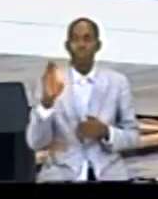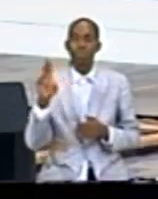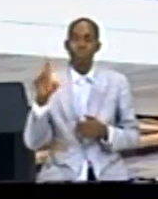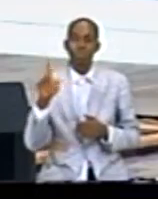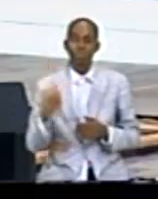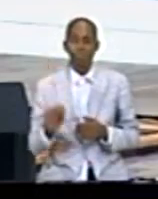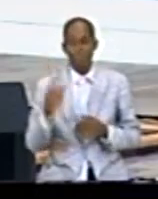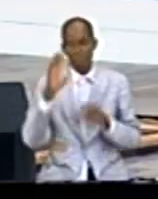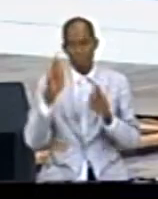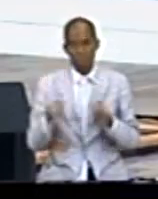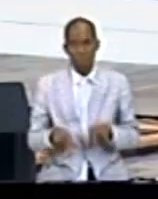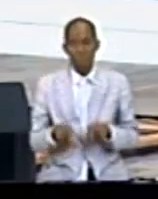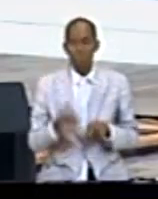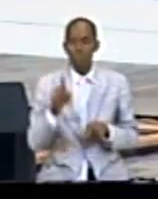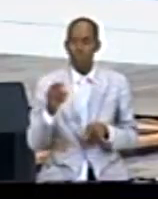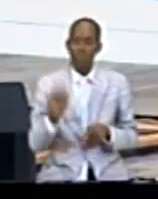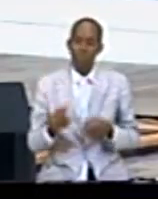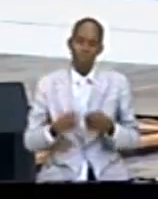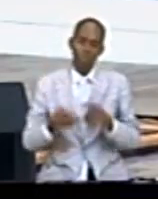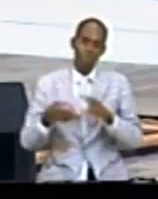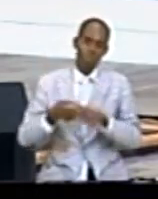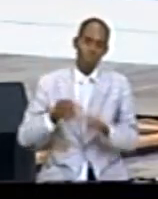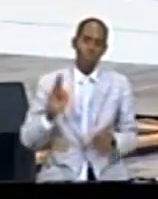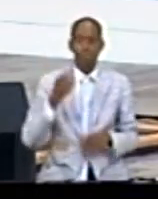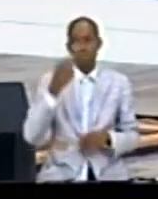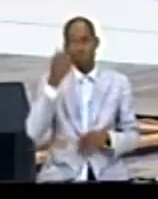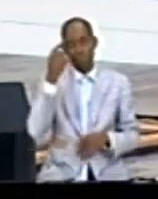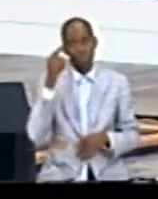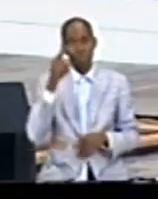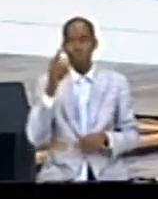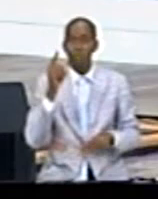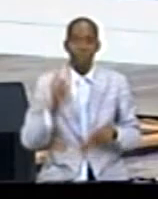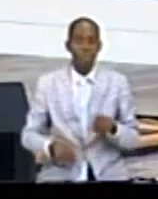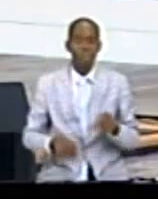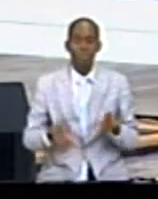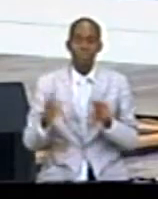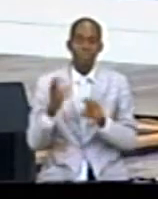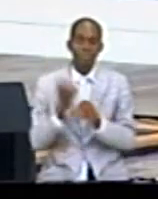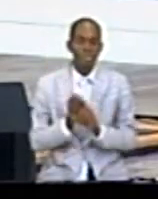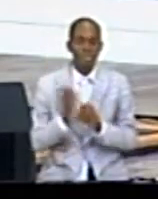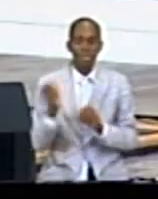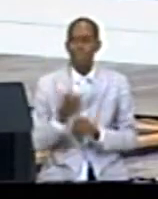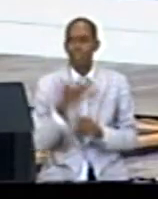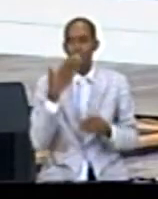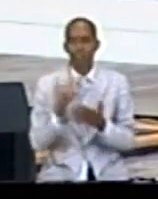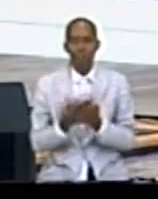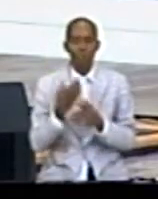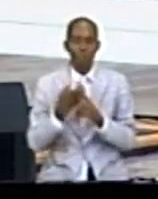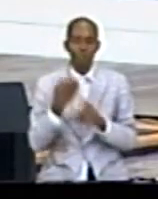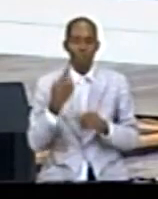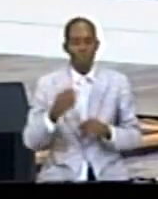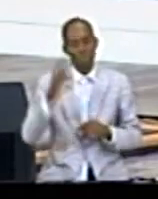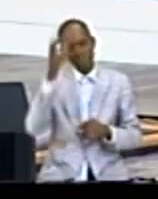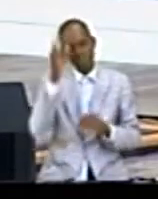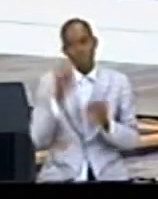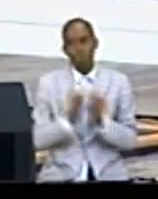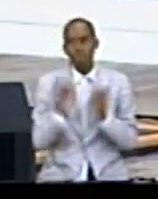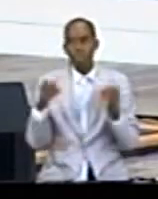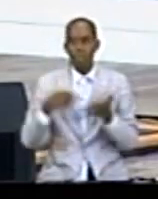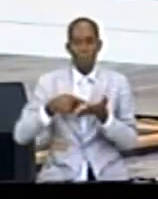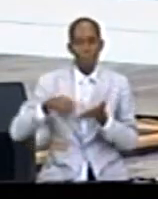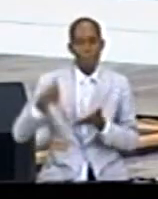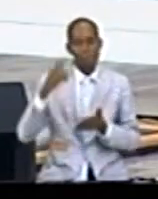of God because you cannot get anything from the devil without paying for it